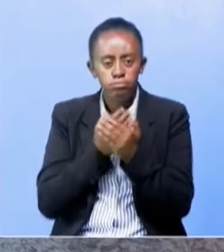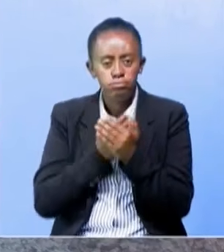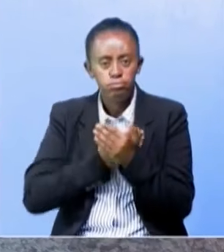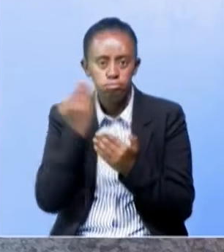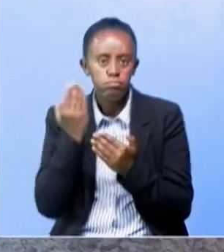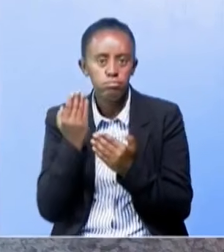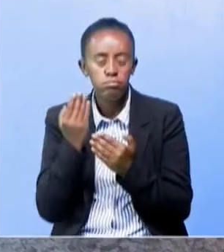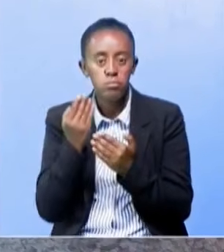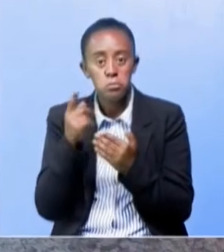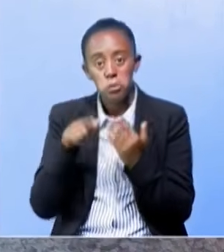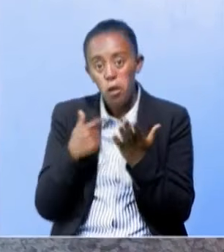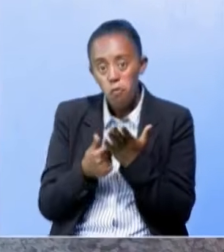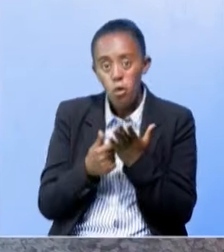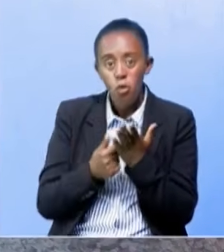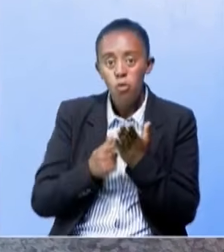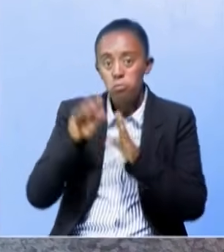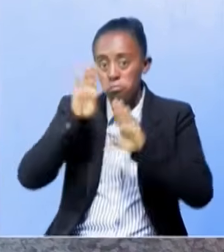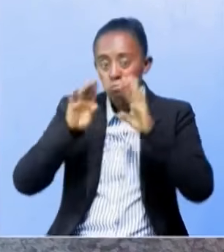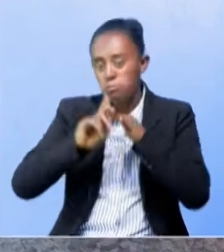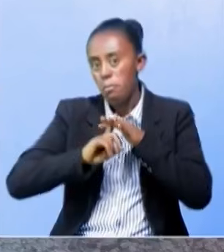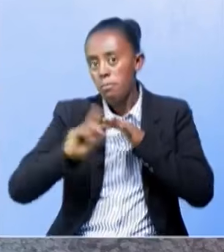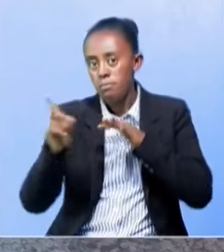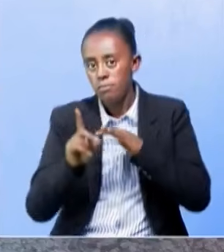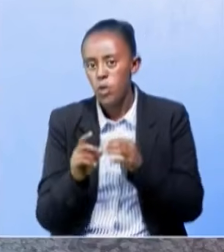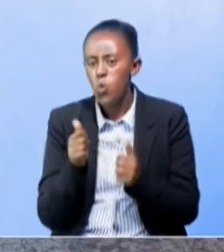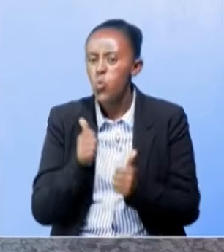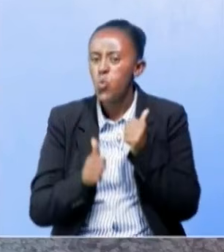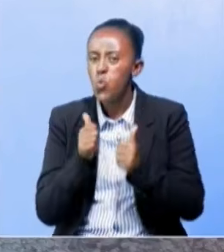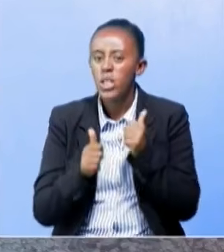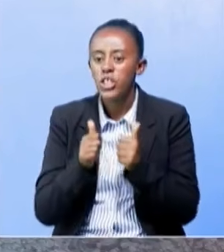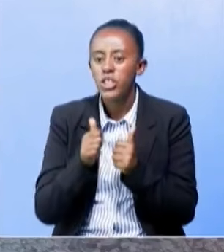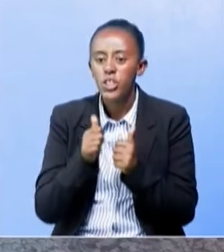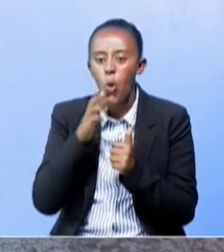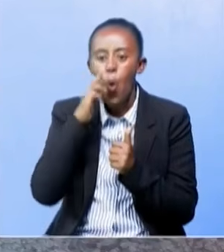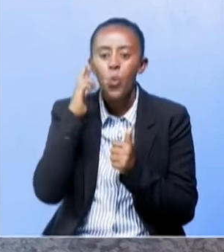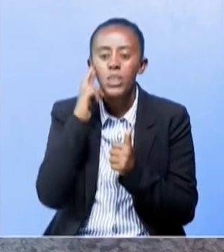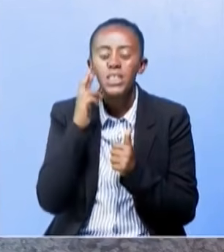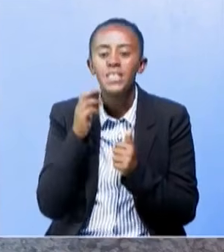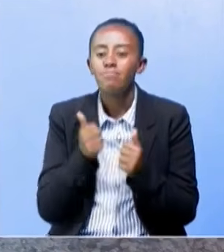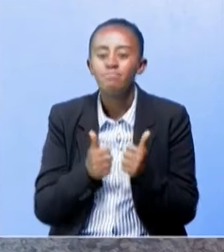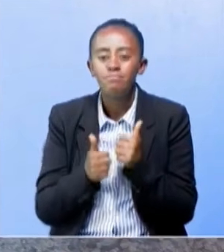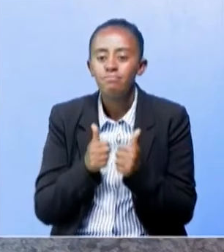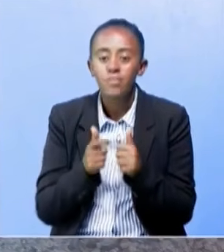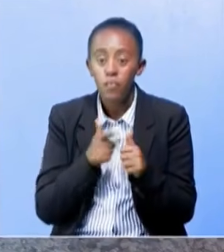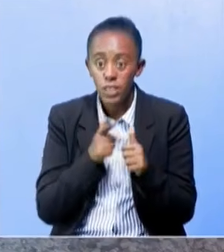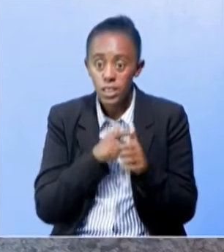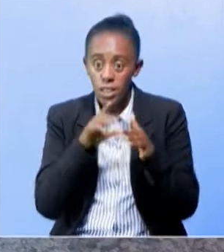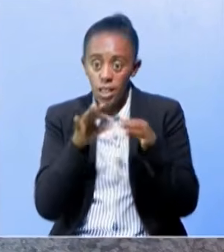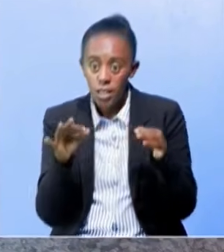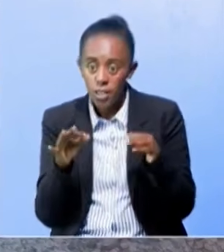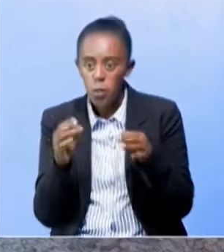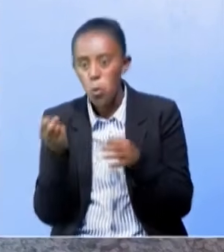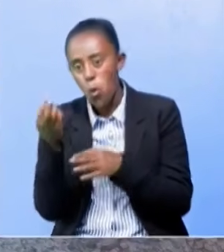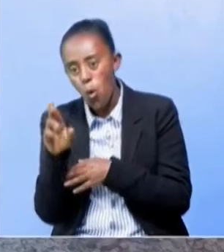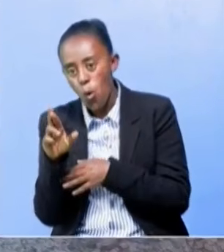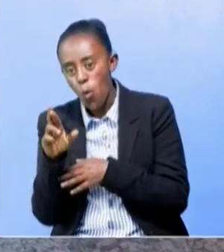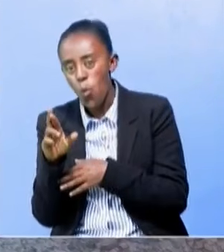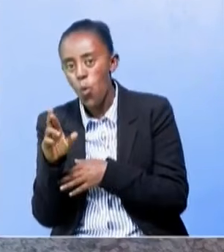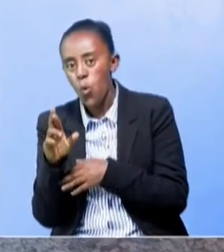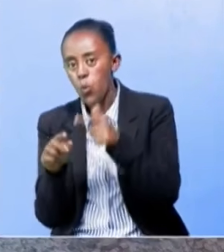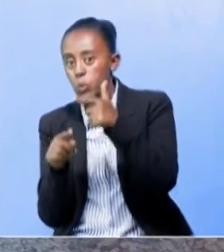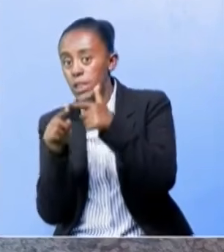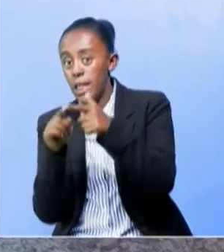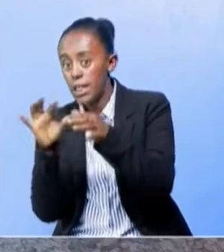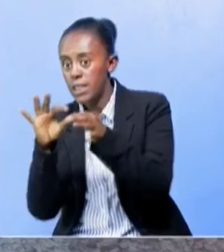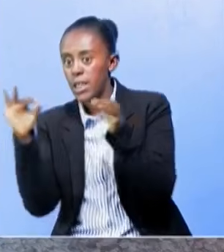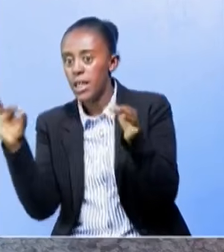he missed the bus. Which one is the cause? The first sentence or the second